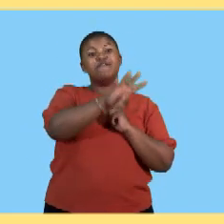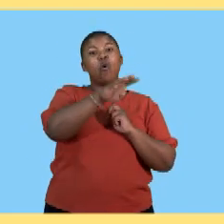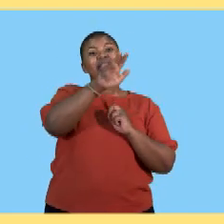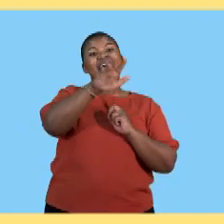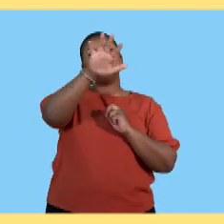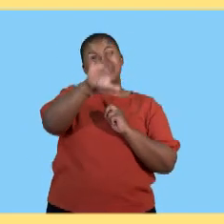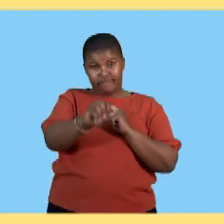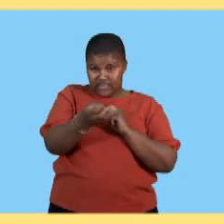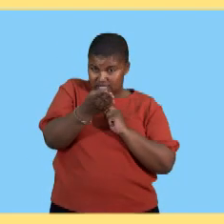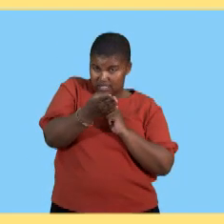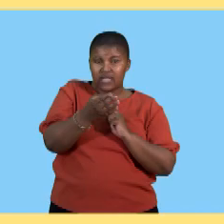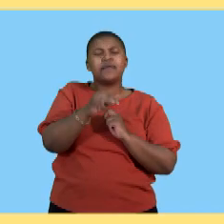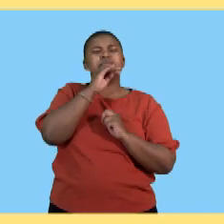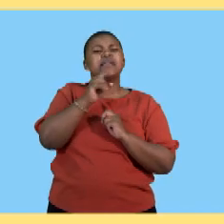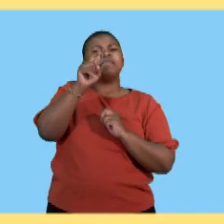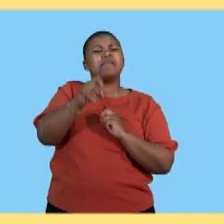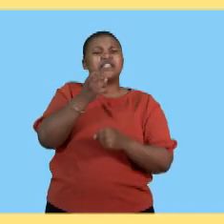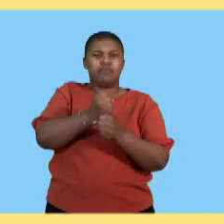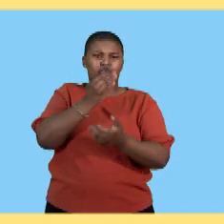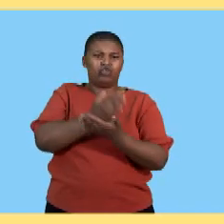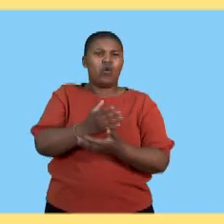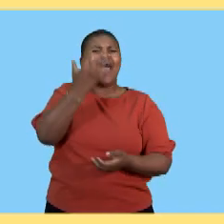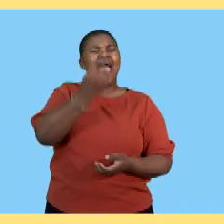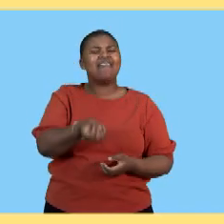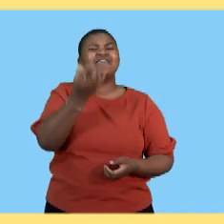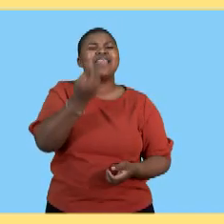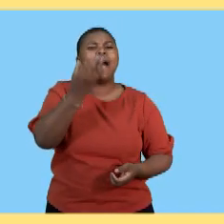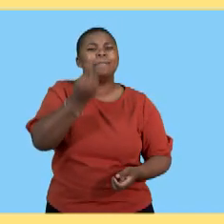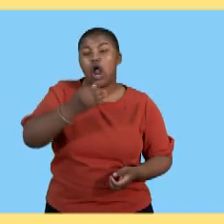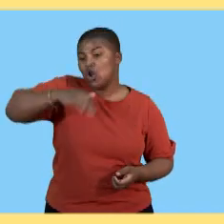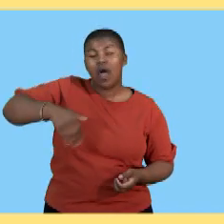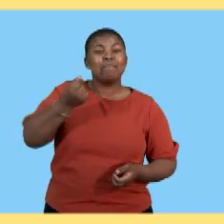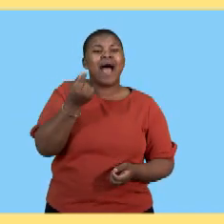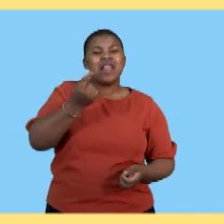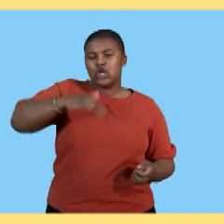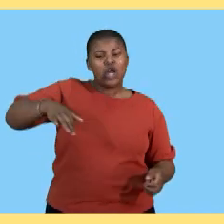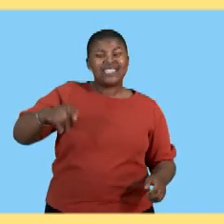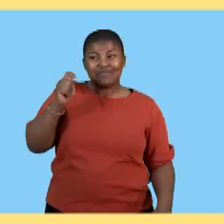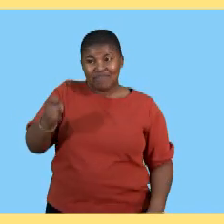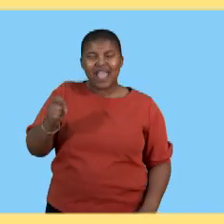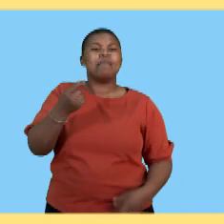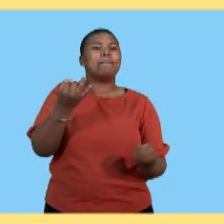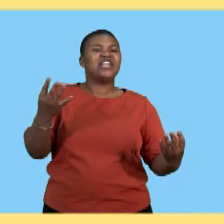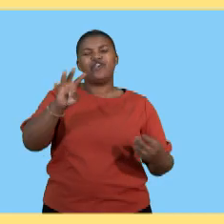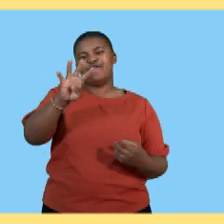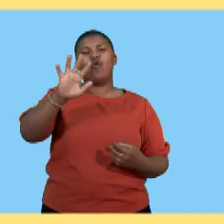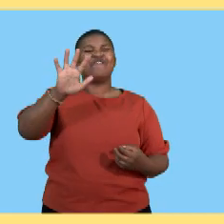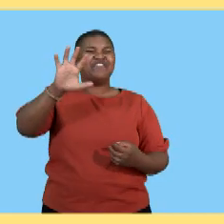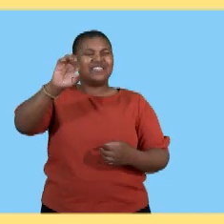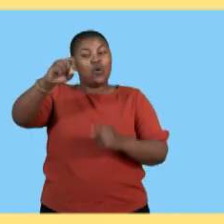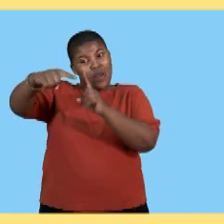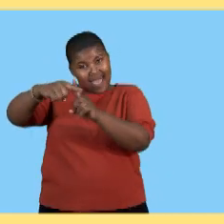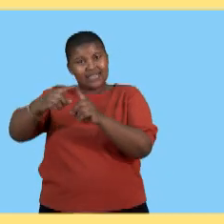4,950, the 80 is. And then we have to consider that there is an amount outstanding of 450. So we come and we add